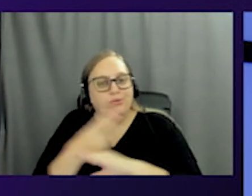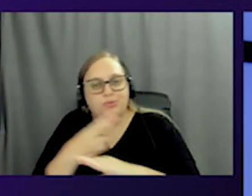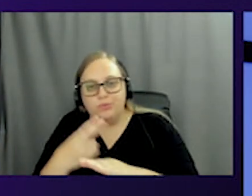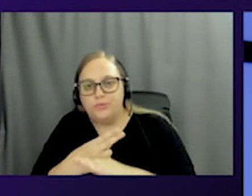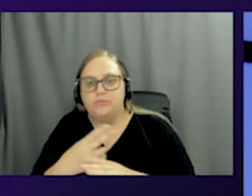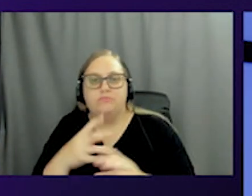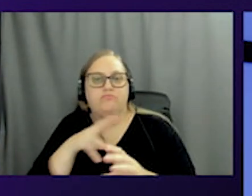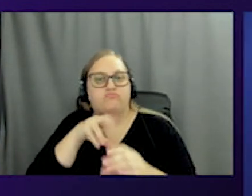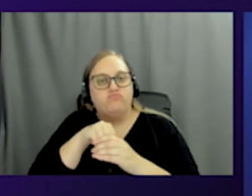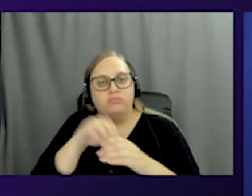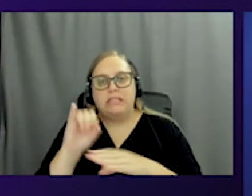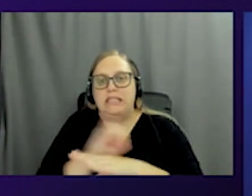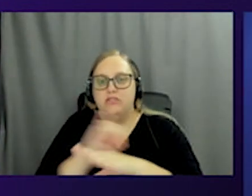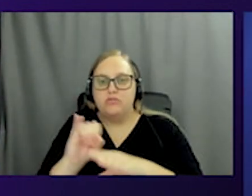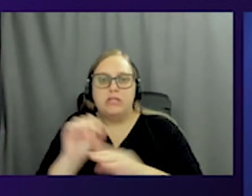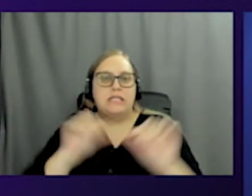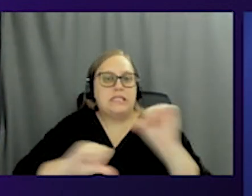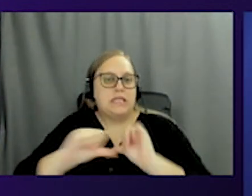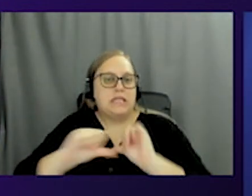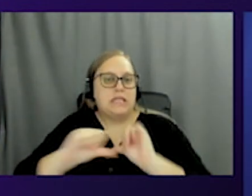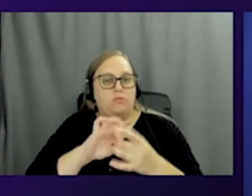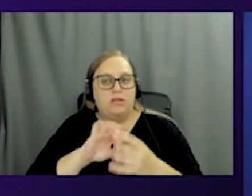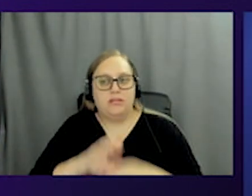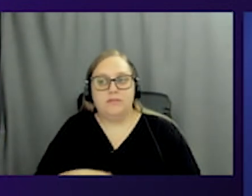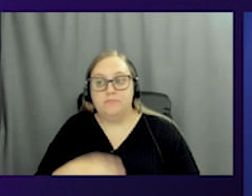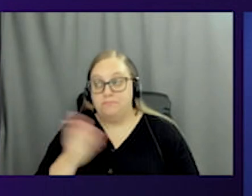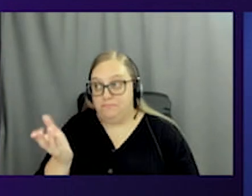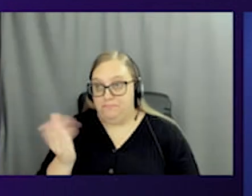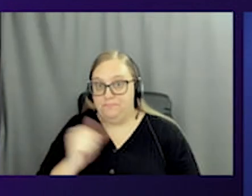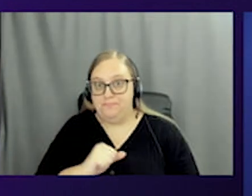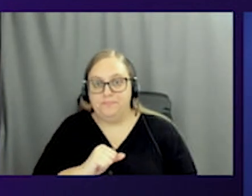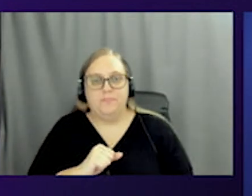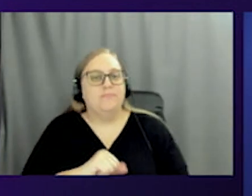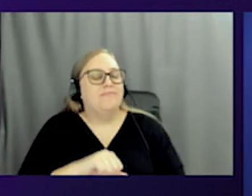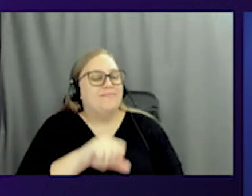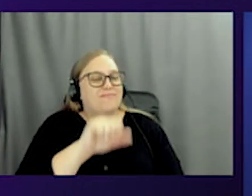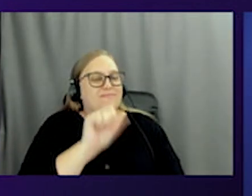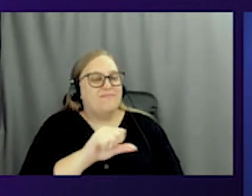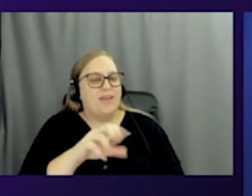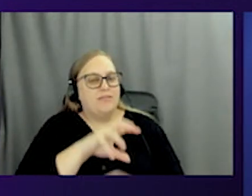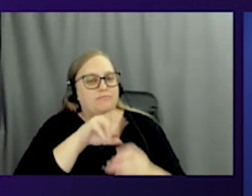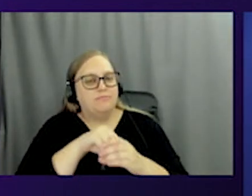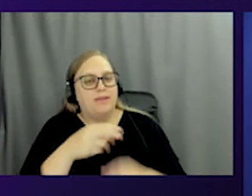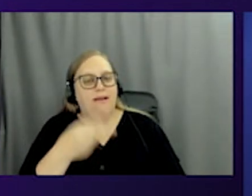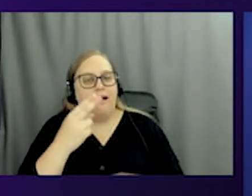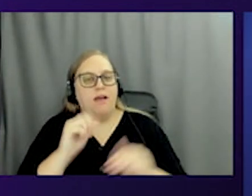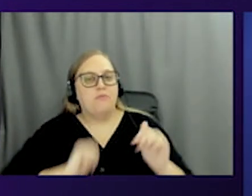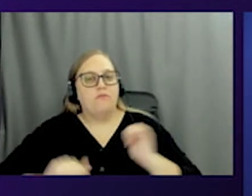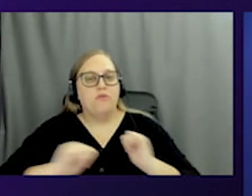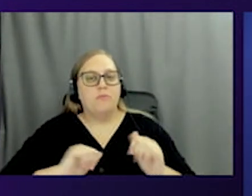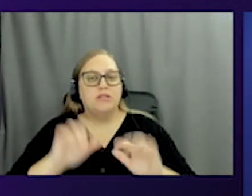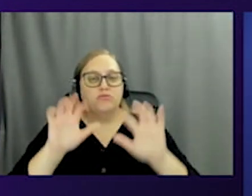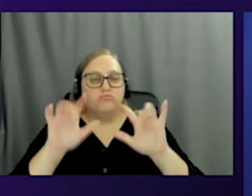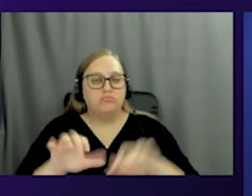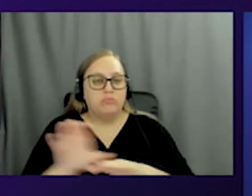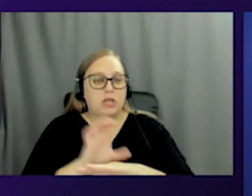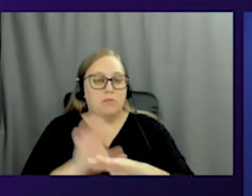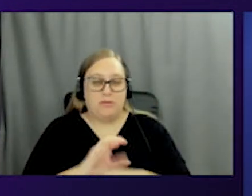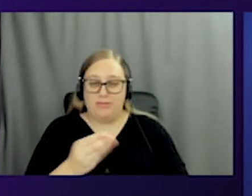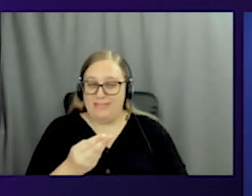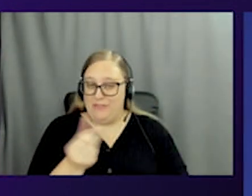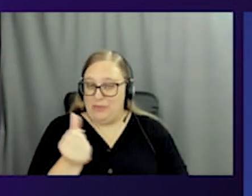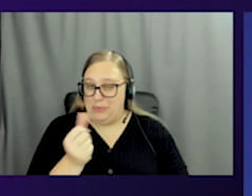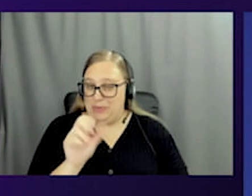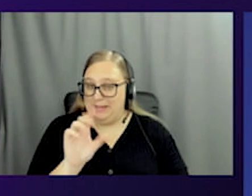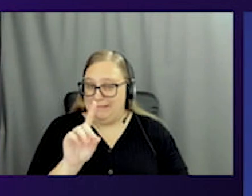industries and science domains. Yep. Barry? I got into high-performance computing several decades ago,